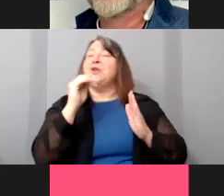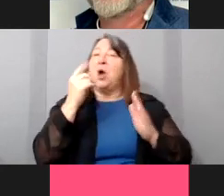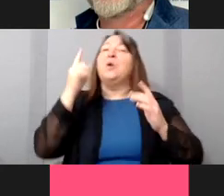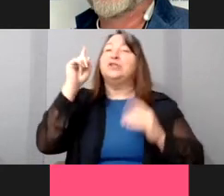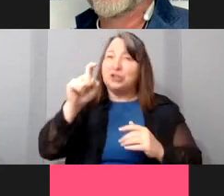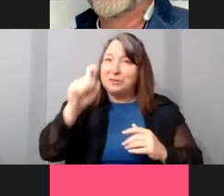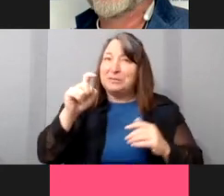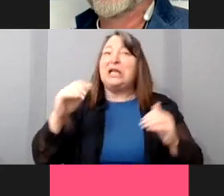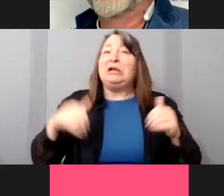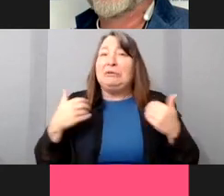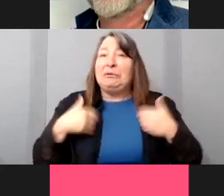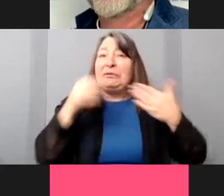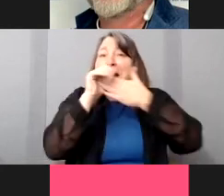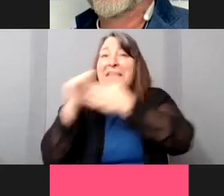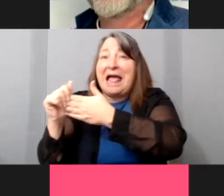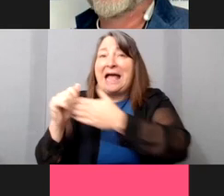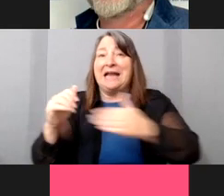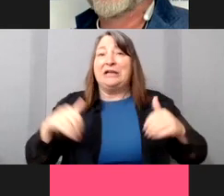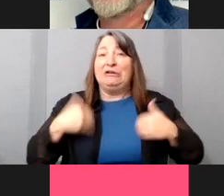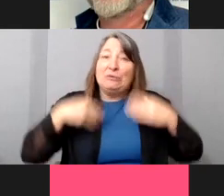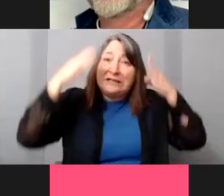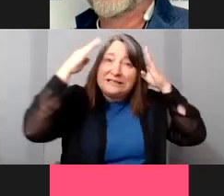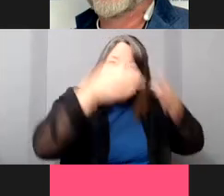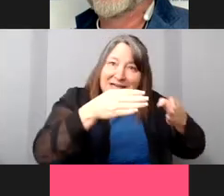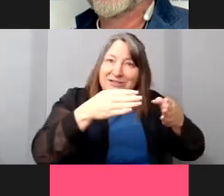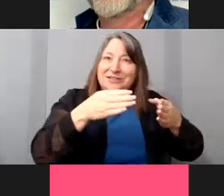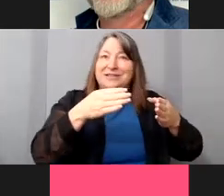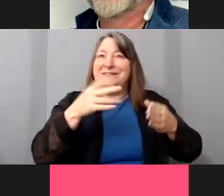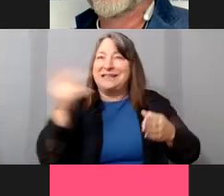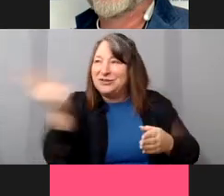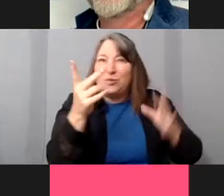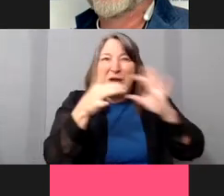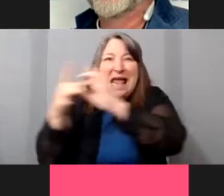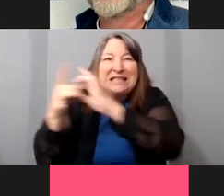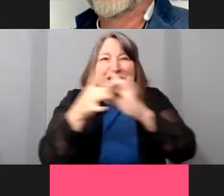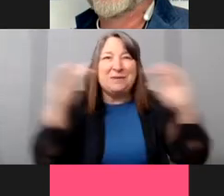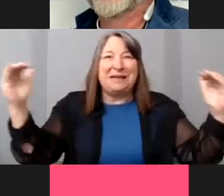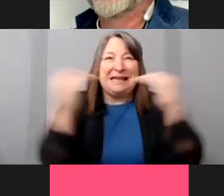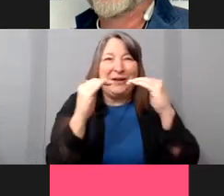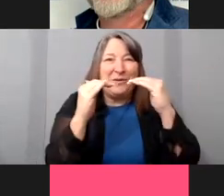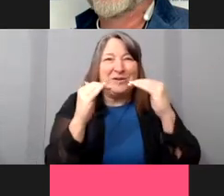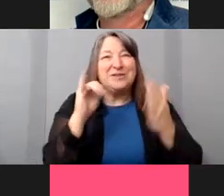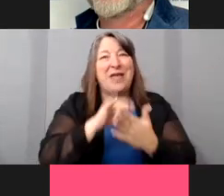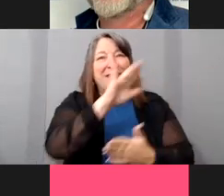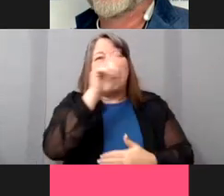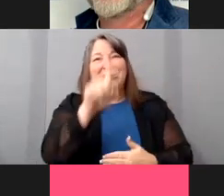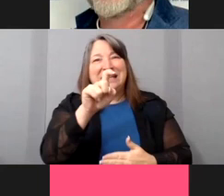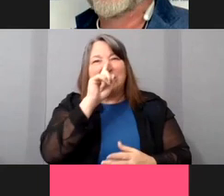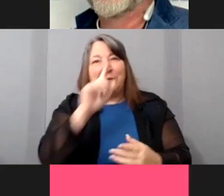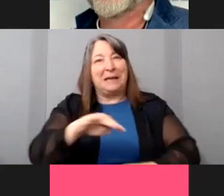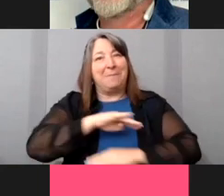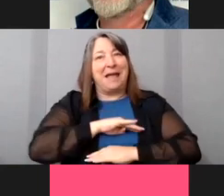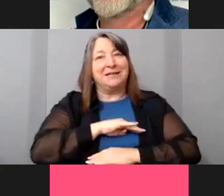really in charge of what this relationship is about so that their needs are being met, right? I think oftentimes mentors come